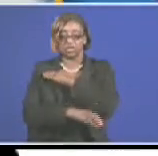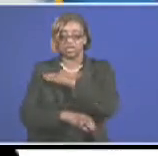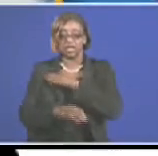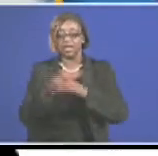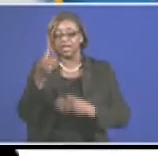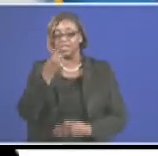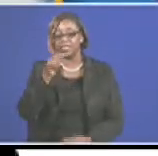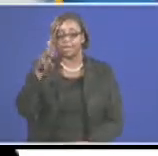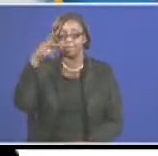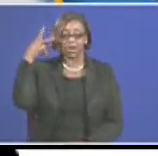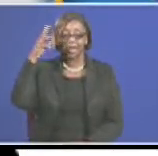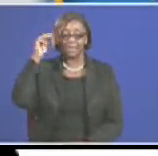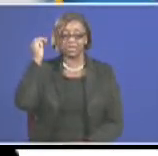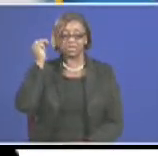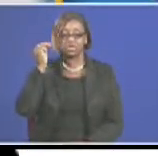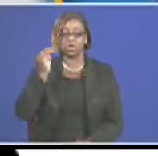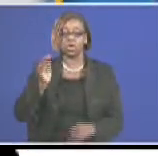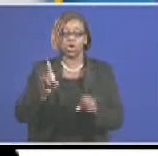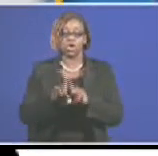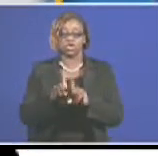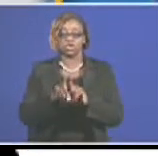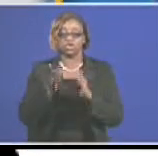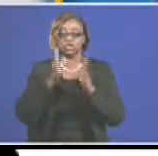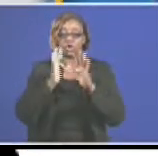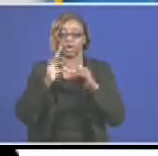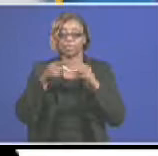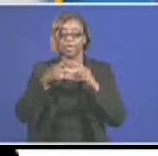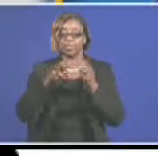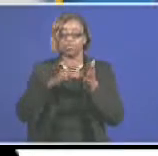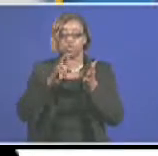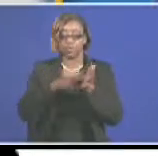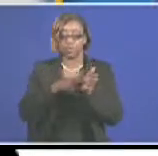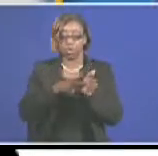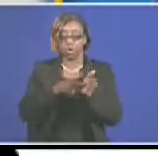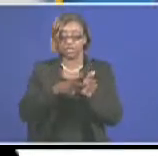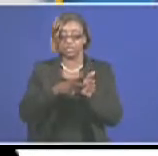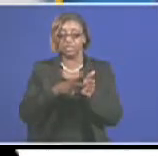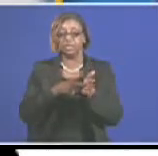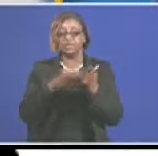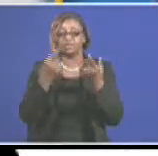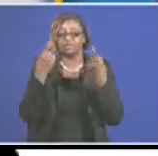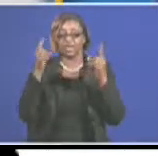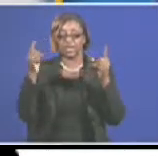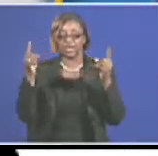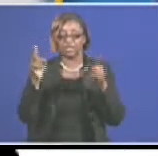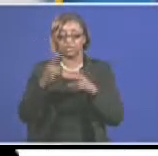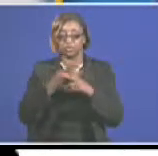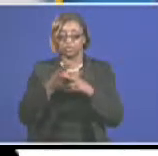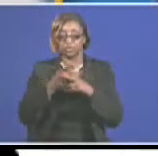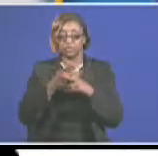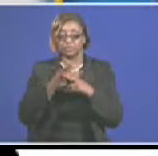Prime Minister also gave this reaction to that report, which is expected to be finalized soon.